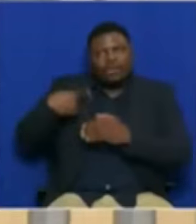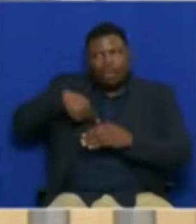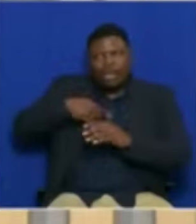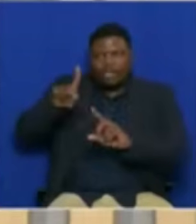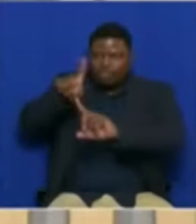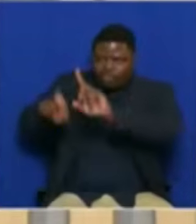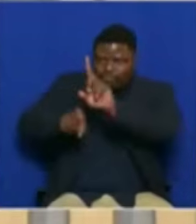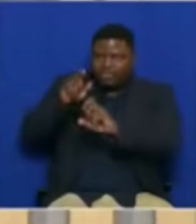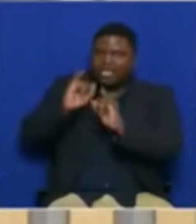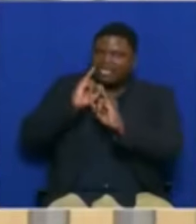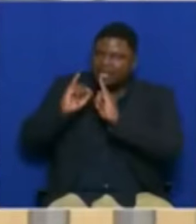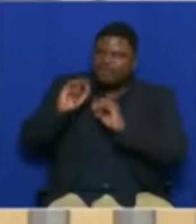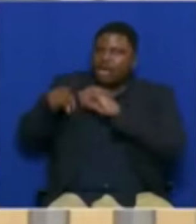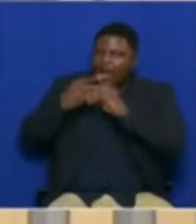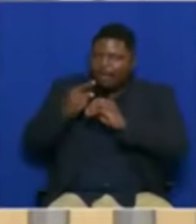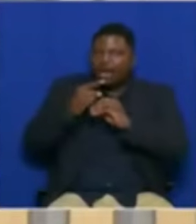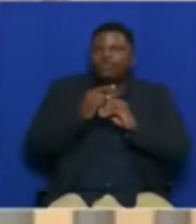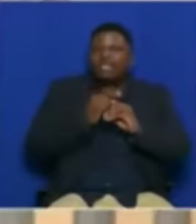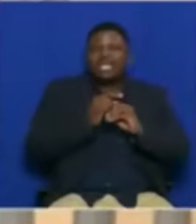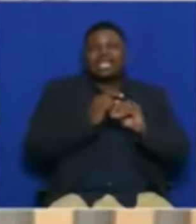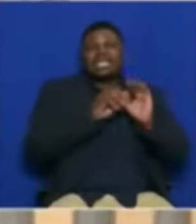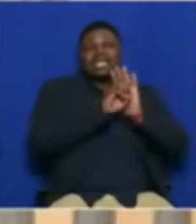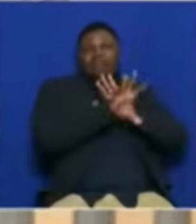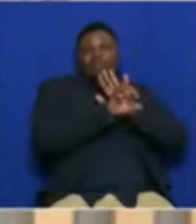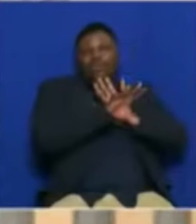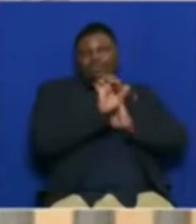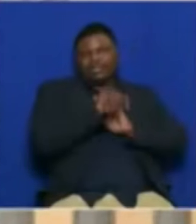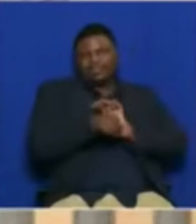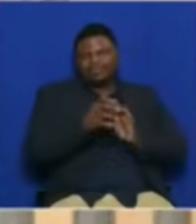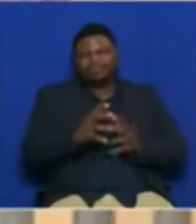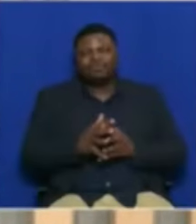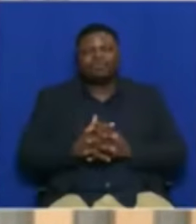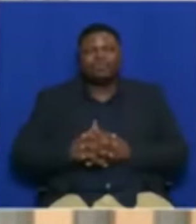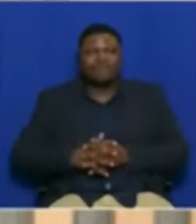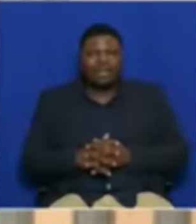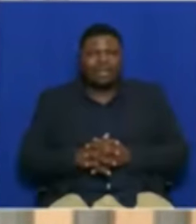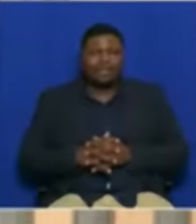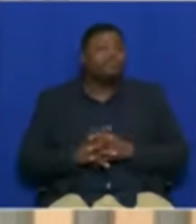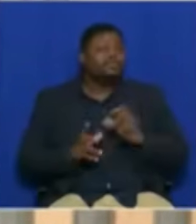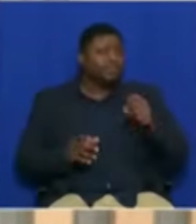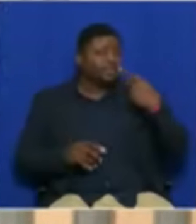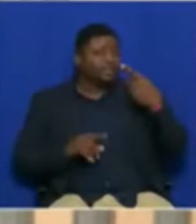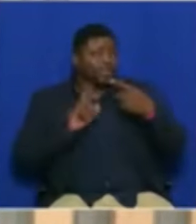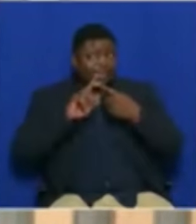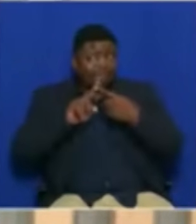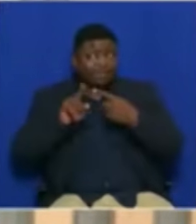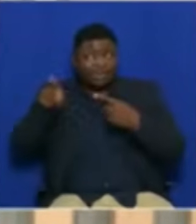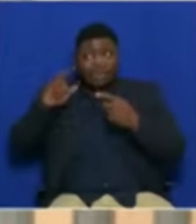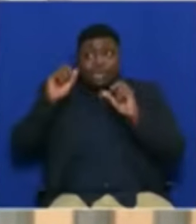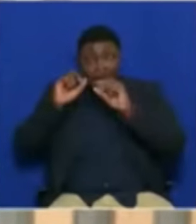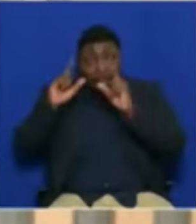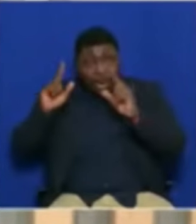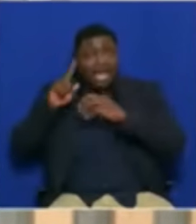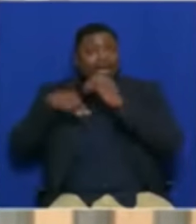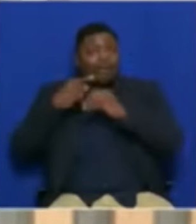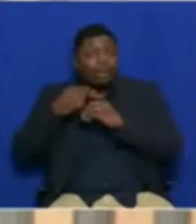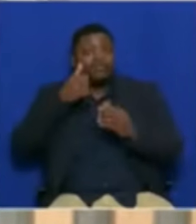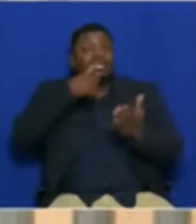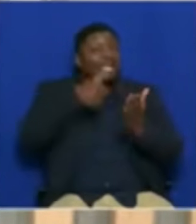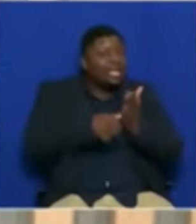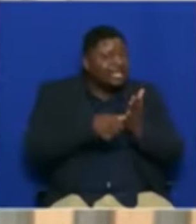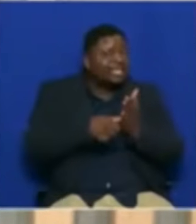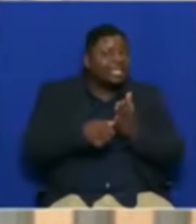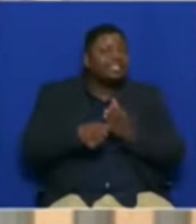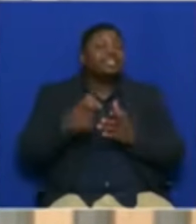Okay, so it starts with confirming whether he's aware of the letter, and he speaks to that. Yes. He takes issue at paragraph